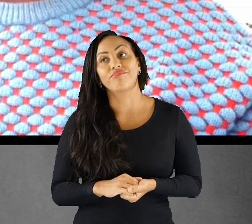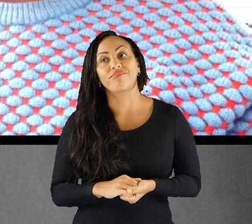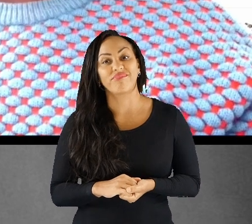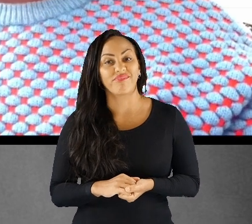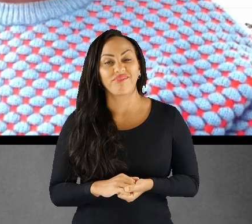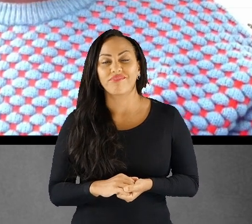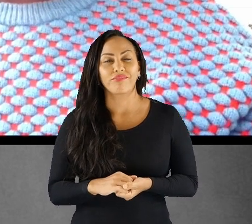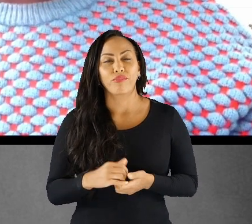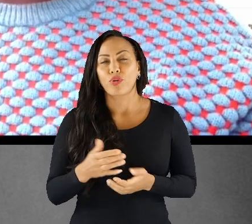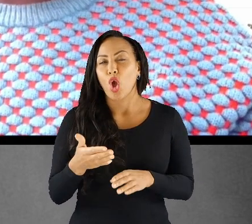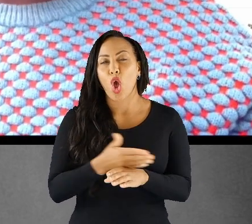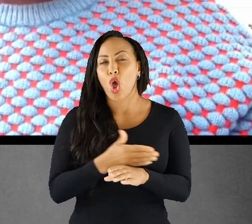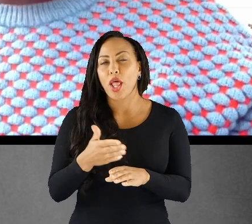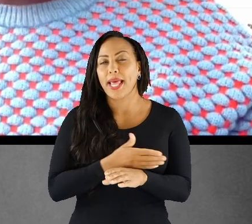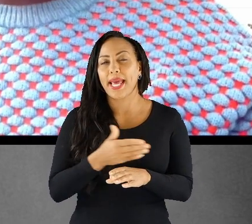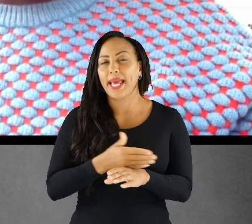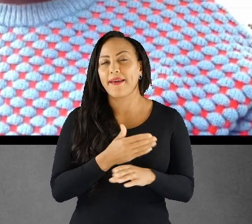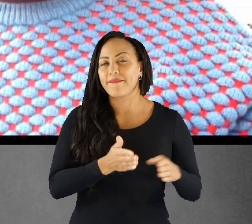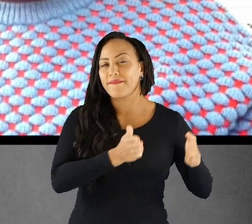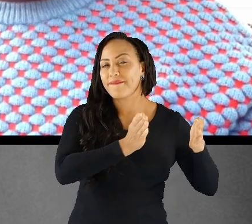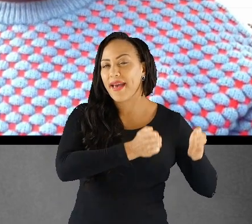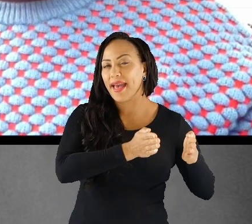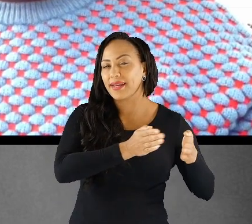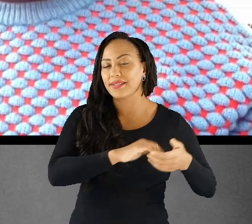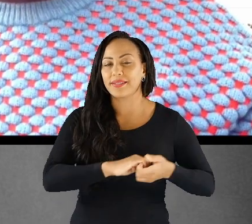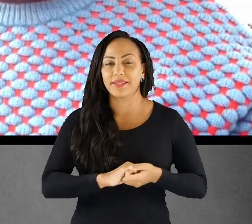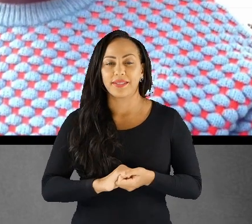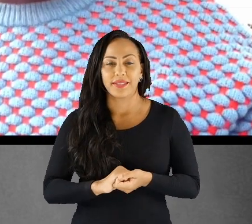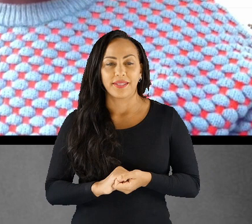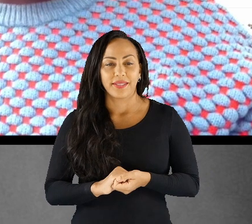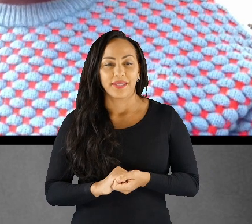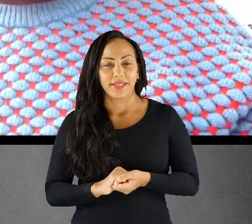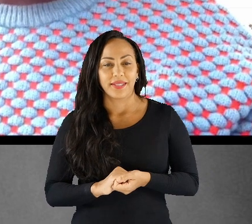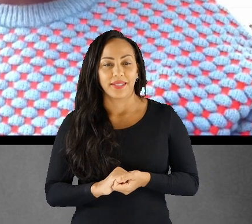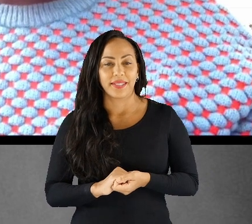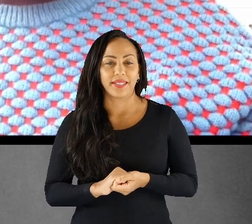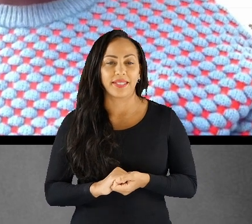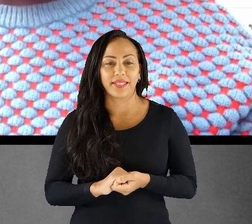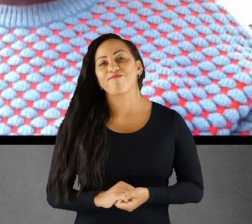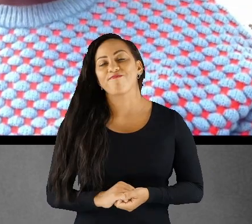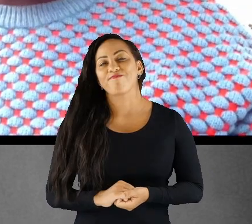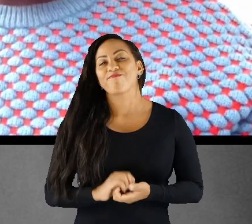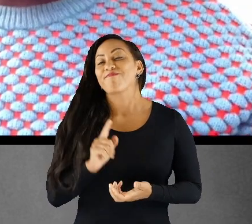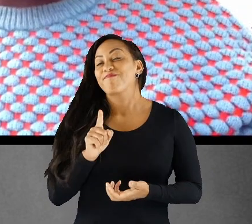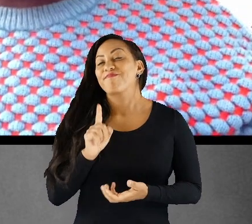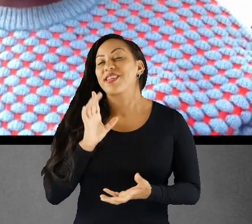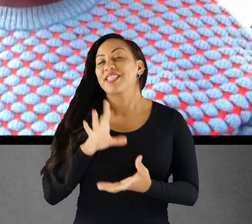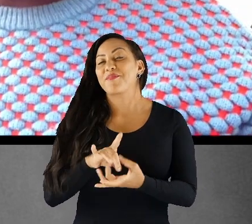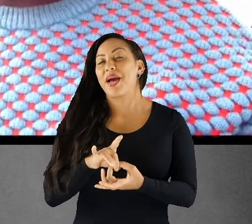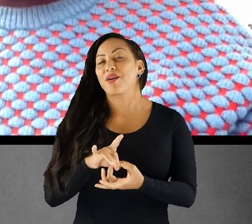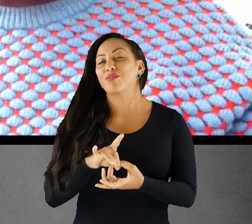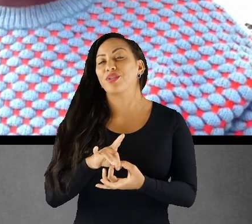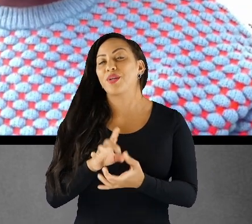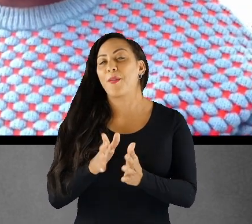really, really, really early stages, because I keep, it's about the motivation. It's keep getting that motivation and